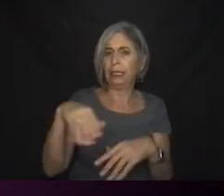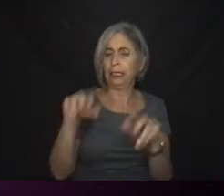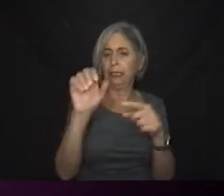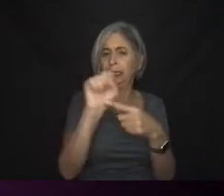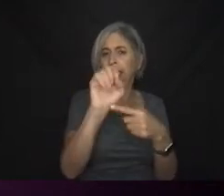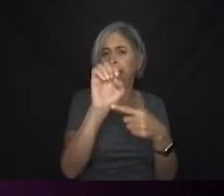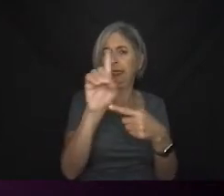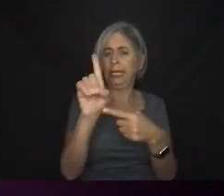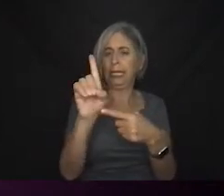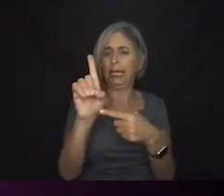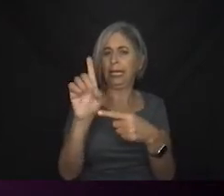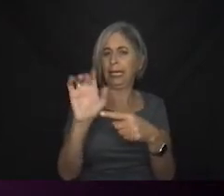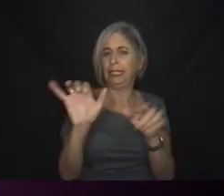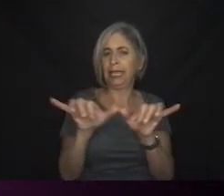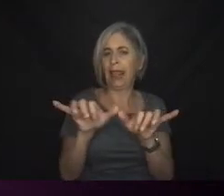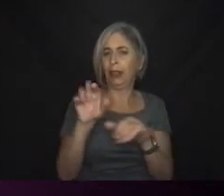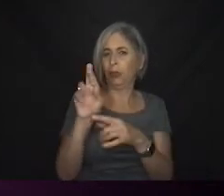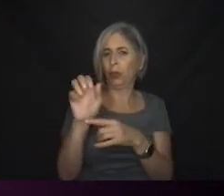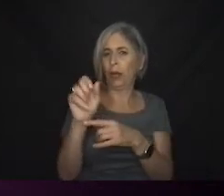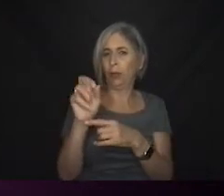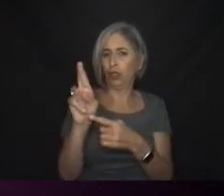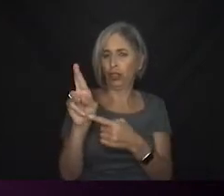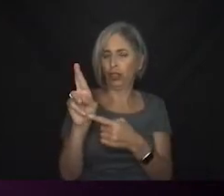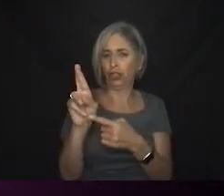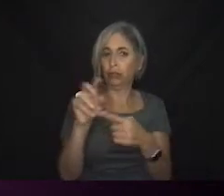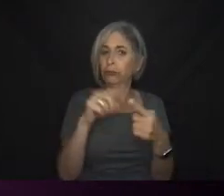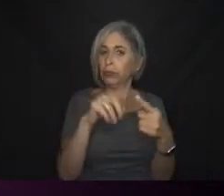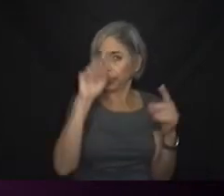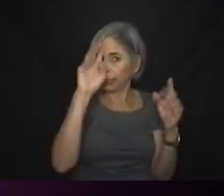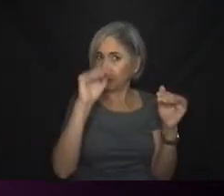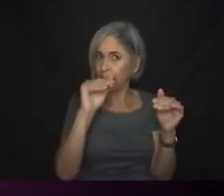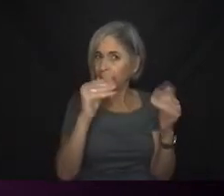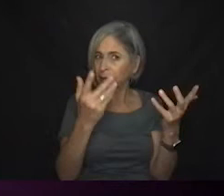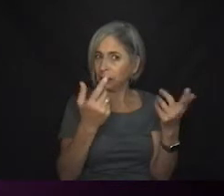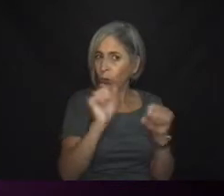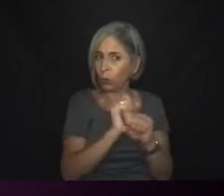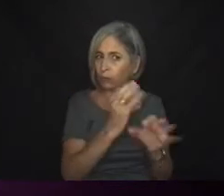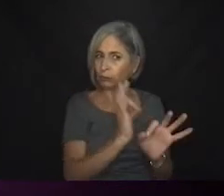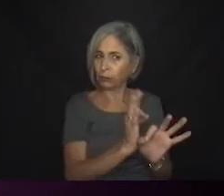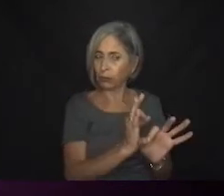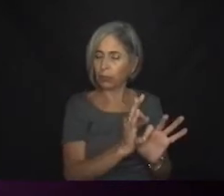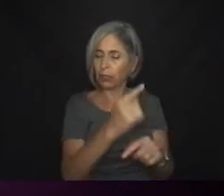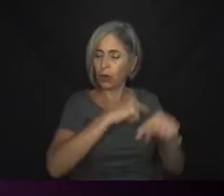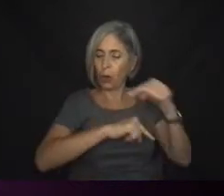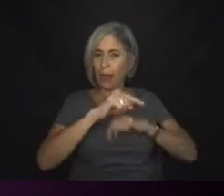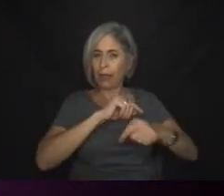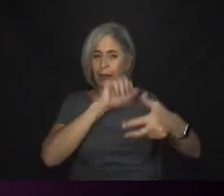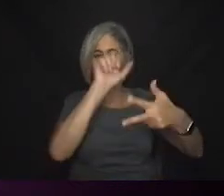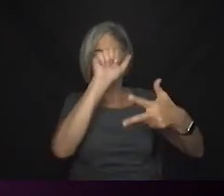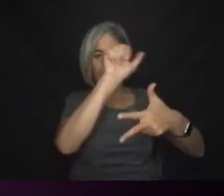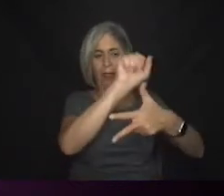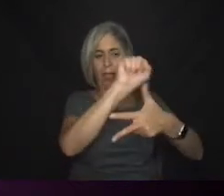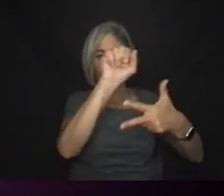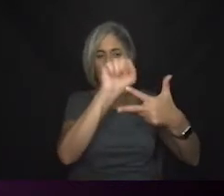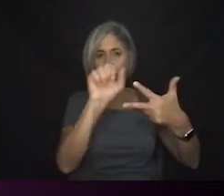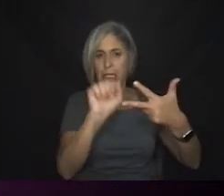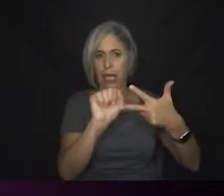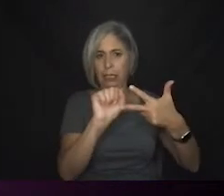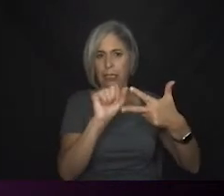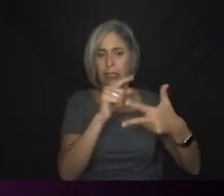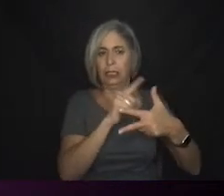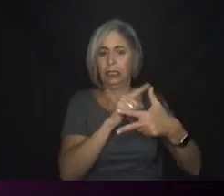scale router. It does what you would expect from a router. Now, let's go back to the 3 S's of